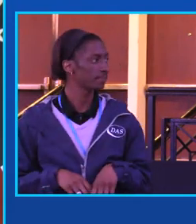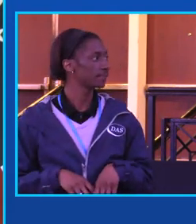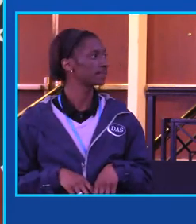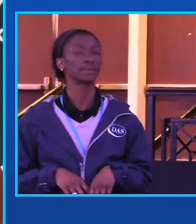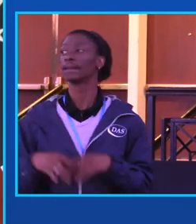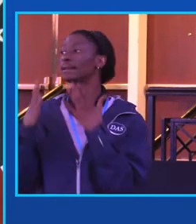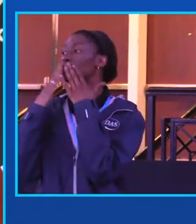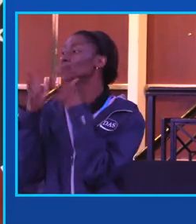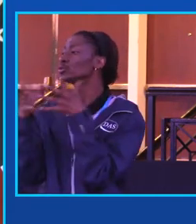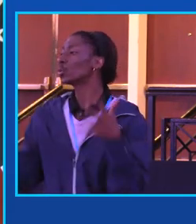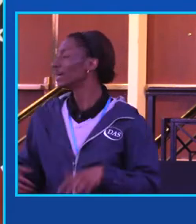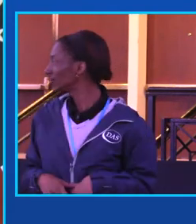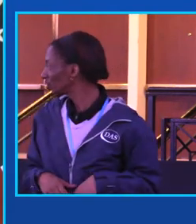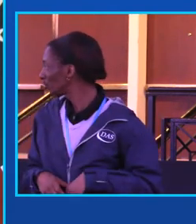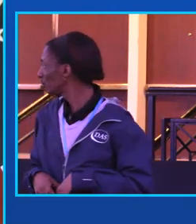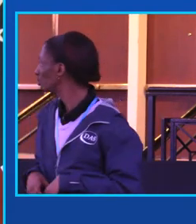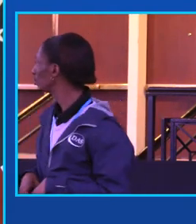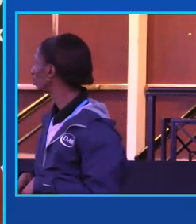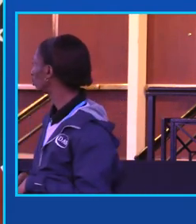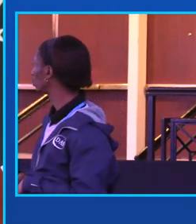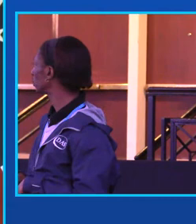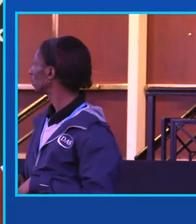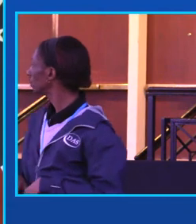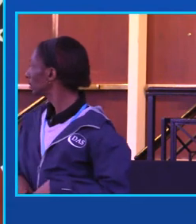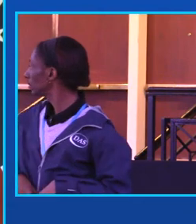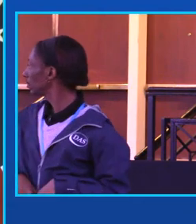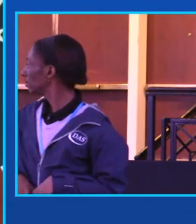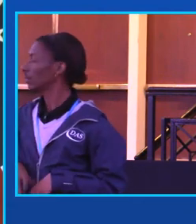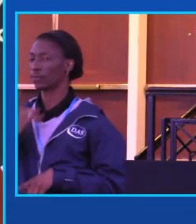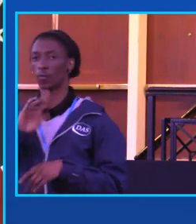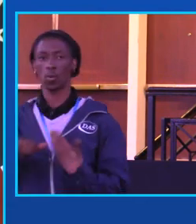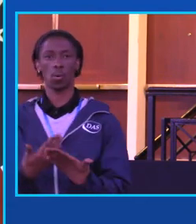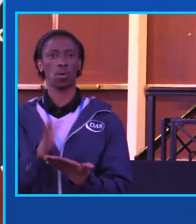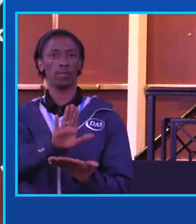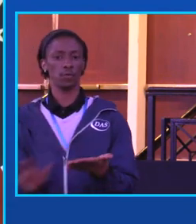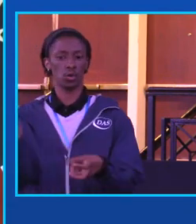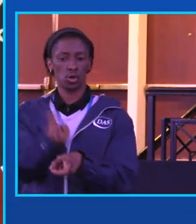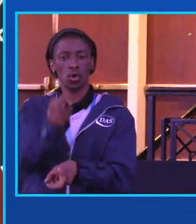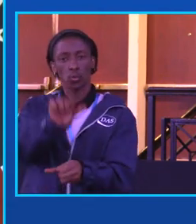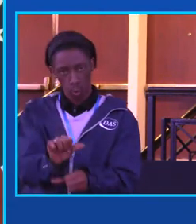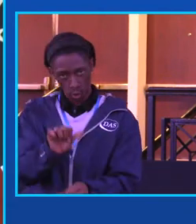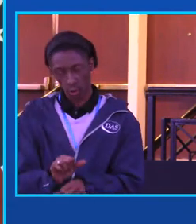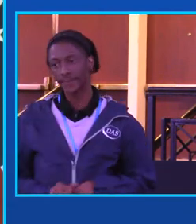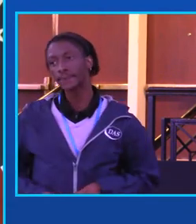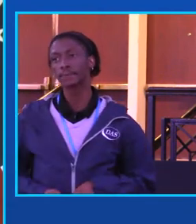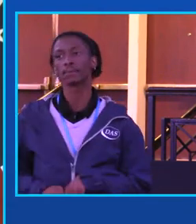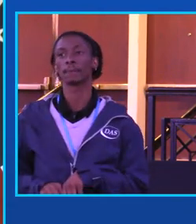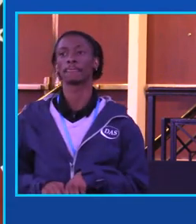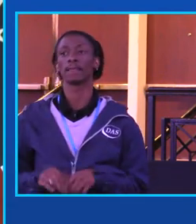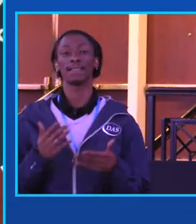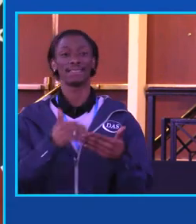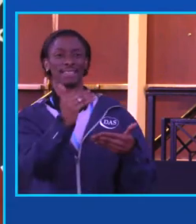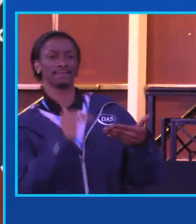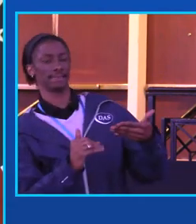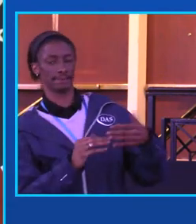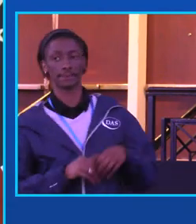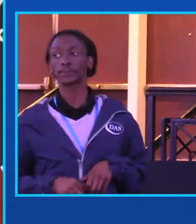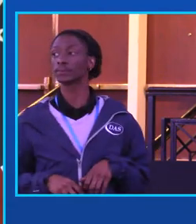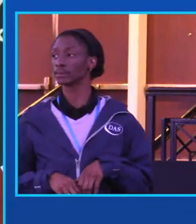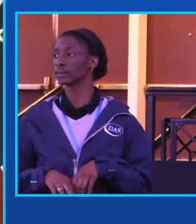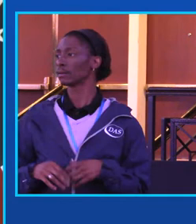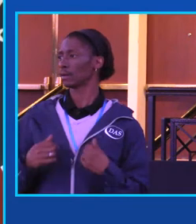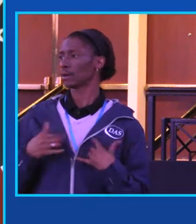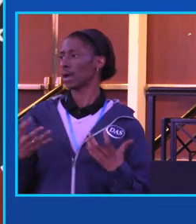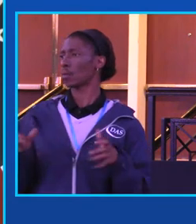Thank you so much, Rich. Thanks, Patrice, as well, for all the hard work coming out of Resolutions Committee. On the next item of business, I would